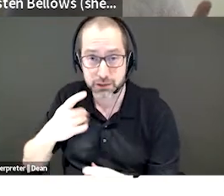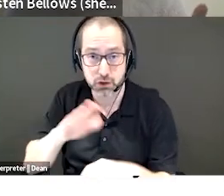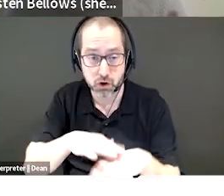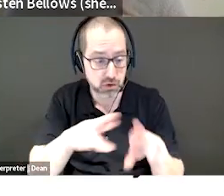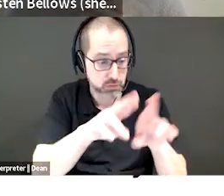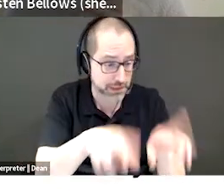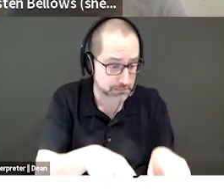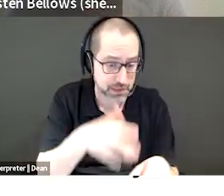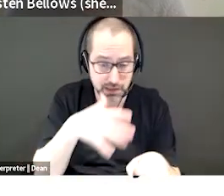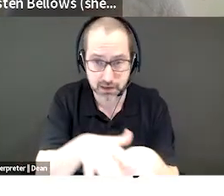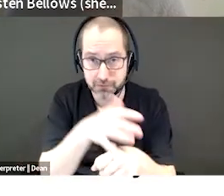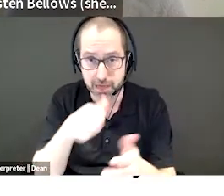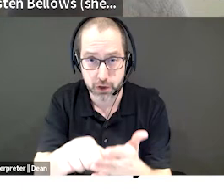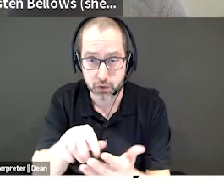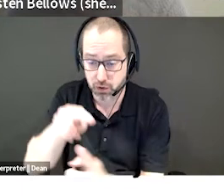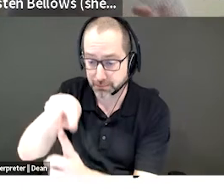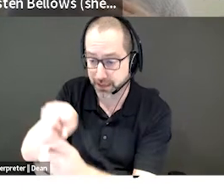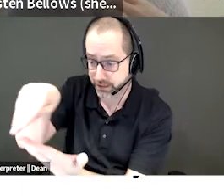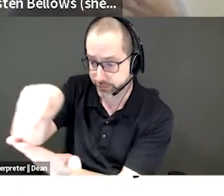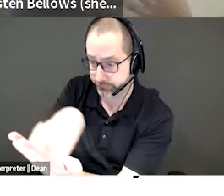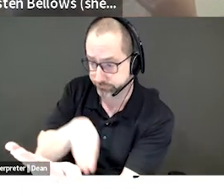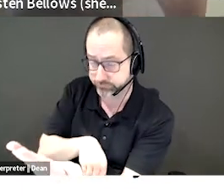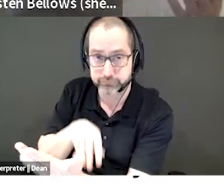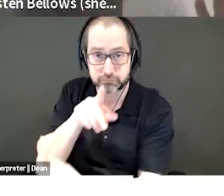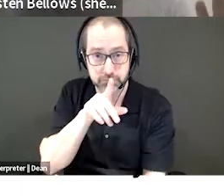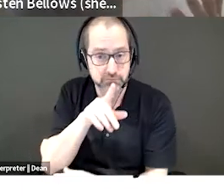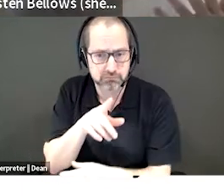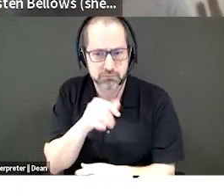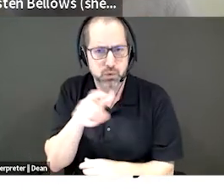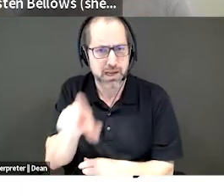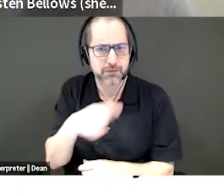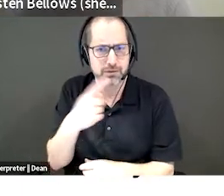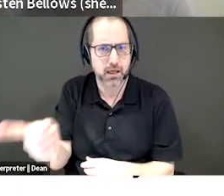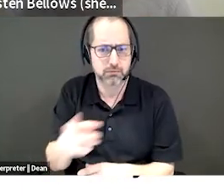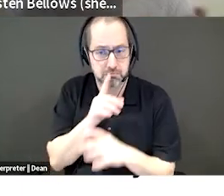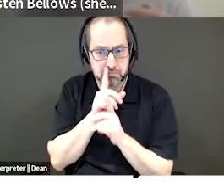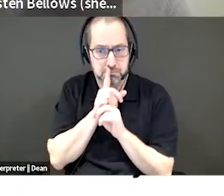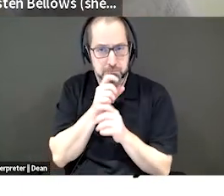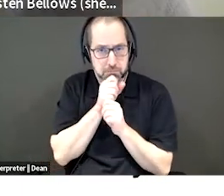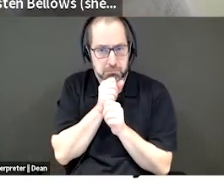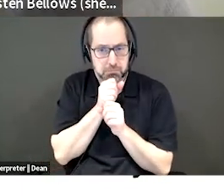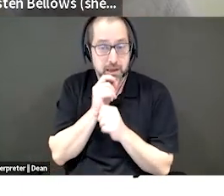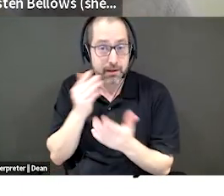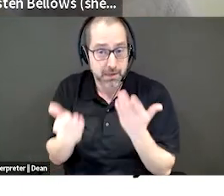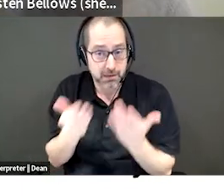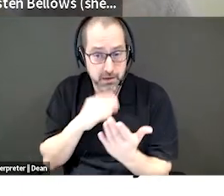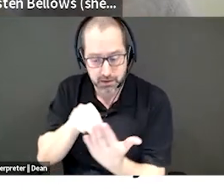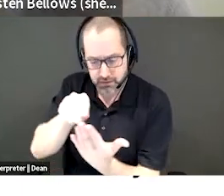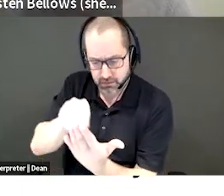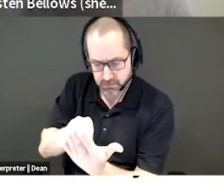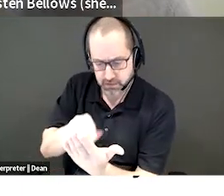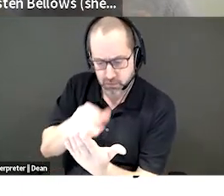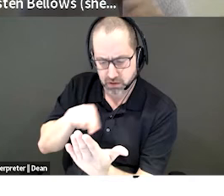your application? No, you do not. The question might be there, but you don't